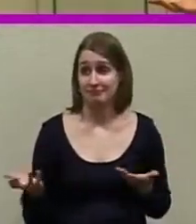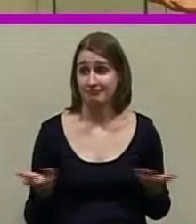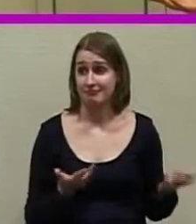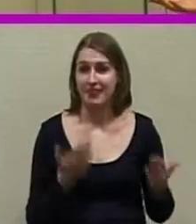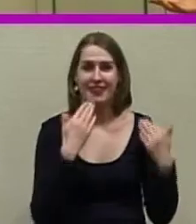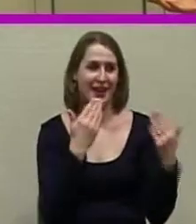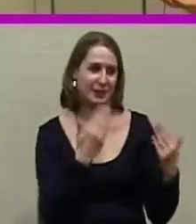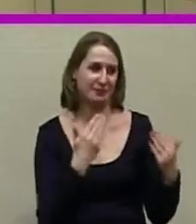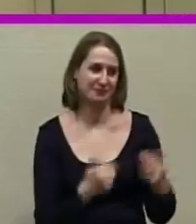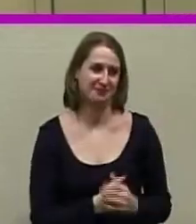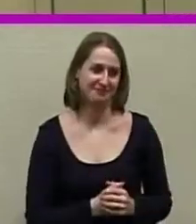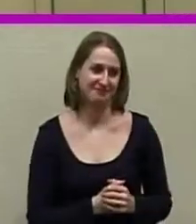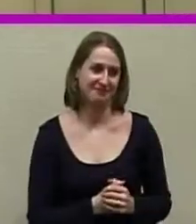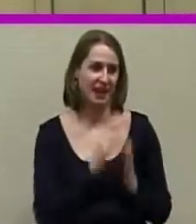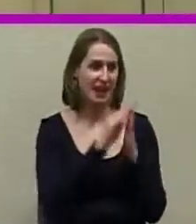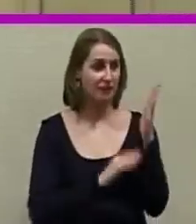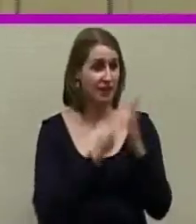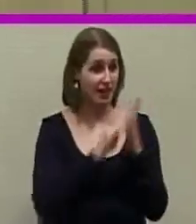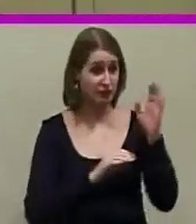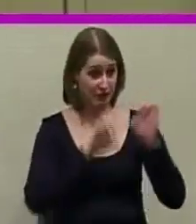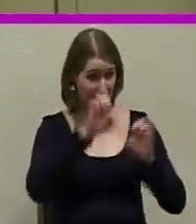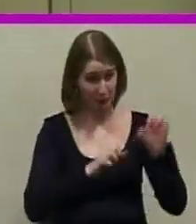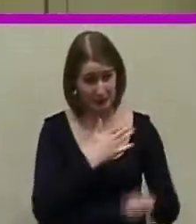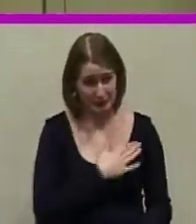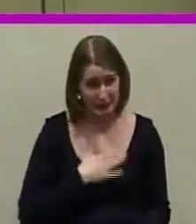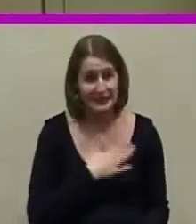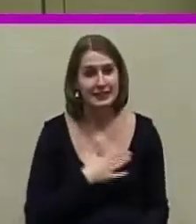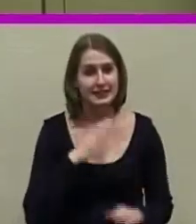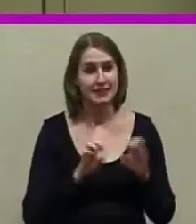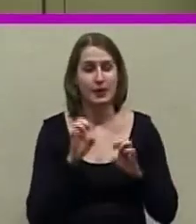Thank you. Fill out your evaluations.